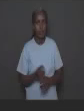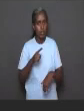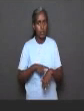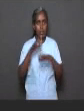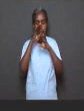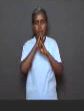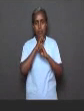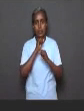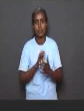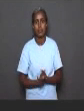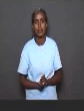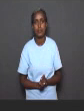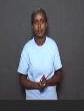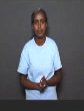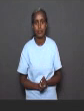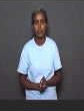Time's up.